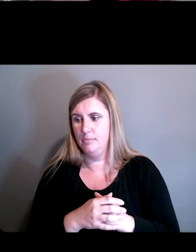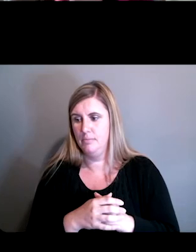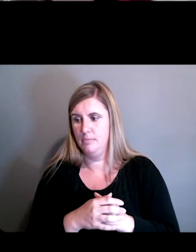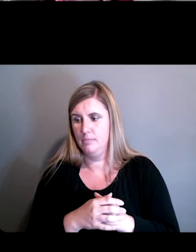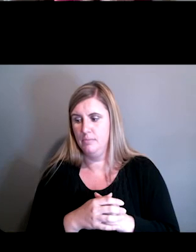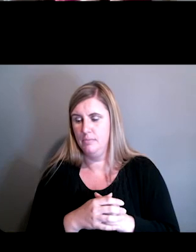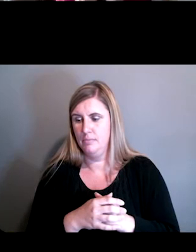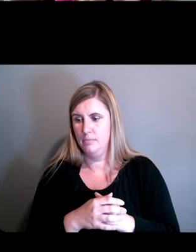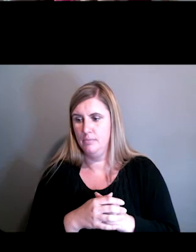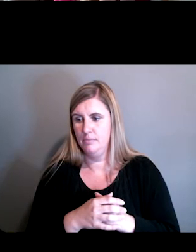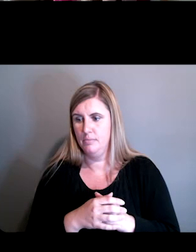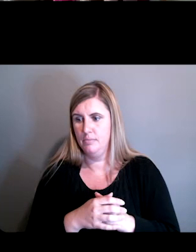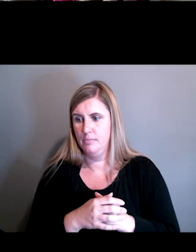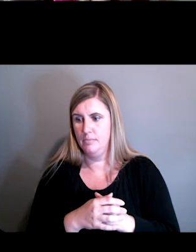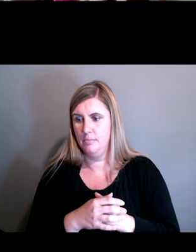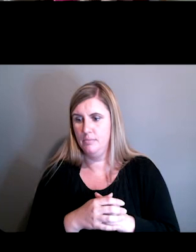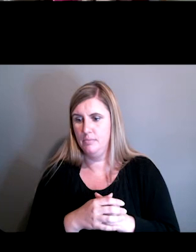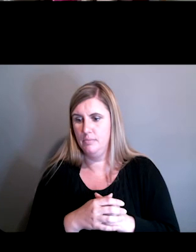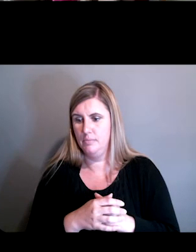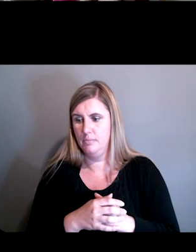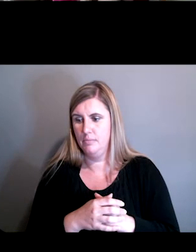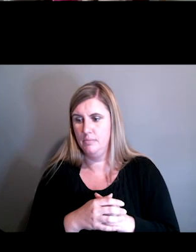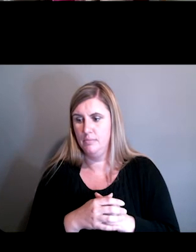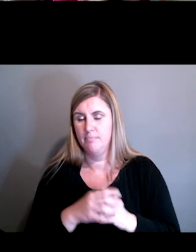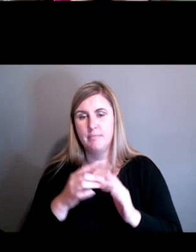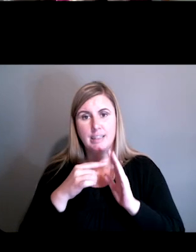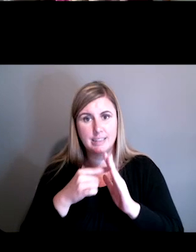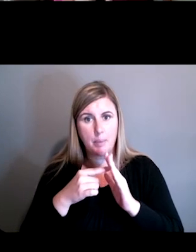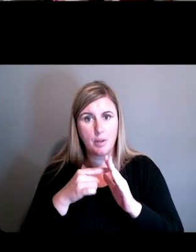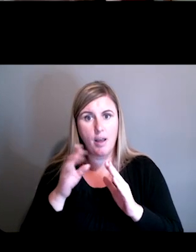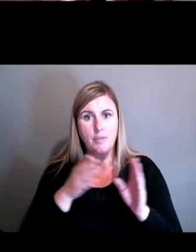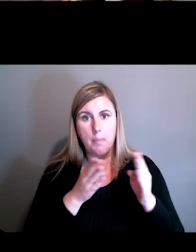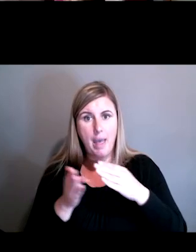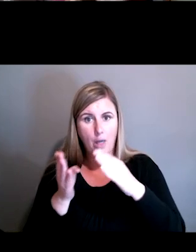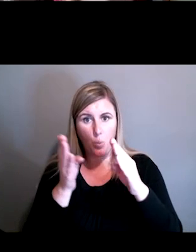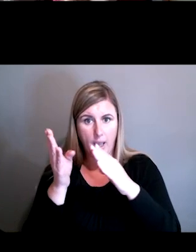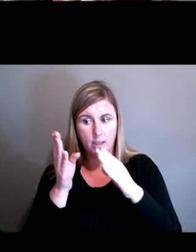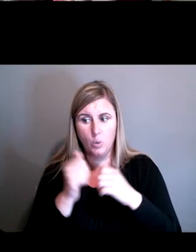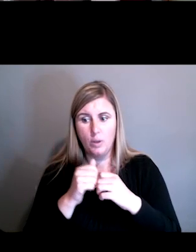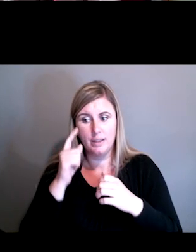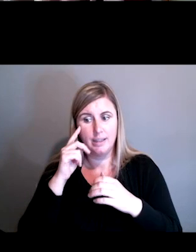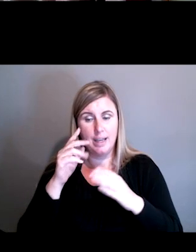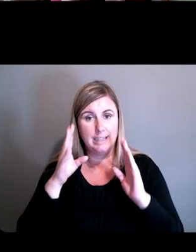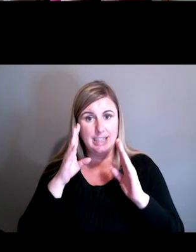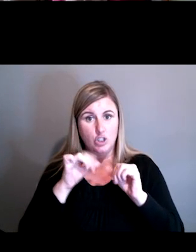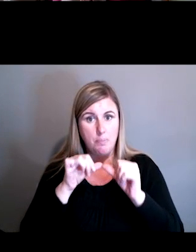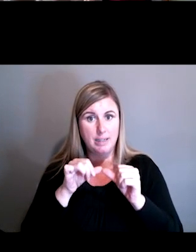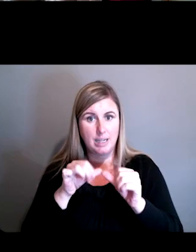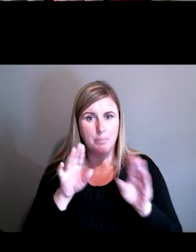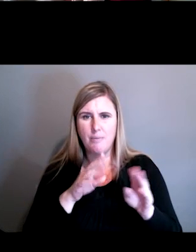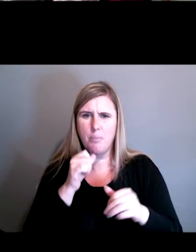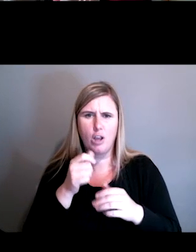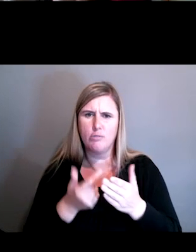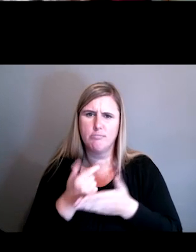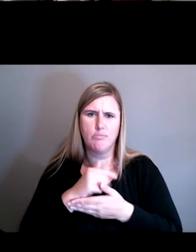So here's an example of this pathway with attention maintained behavior. And I'm not going to go through the whole scenario because there's each